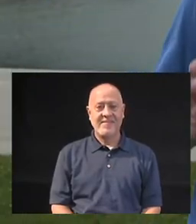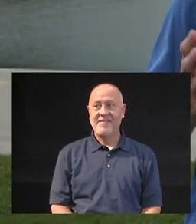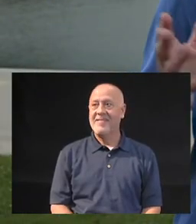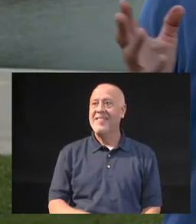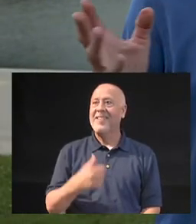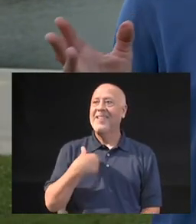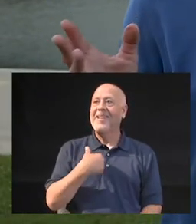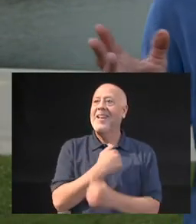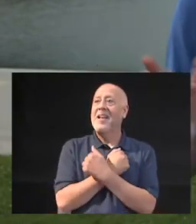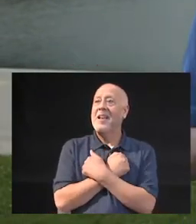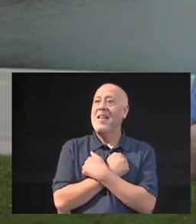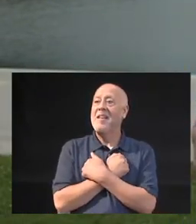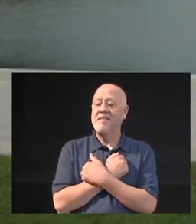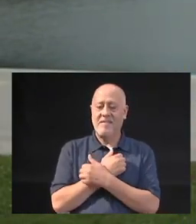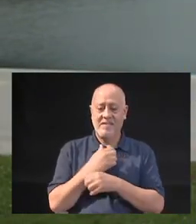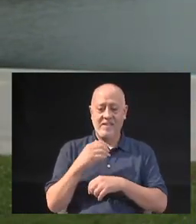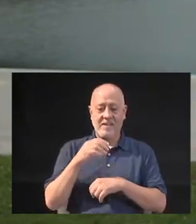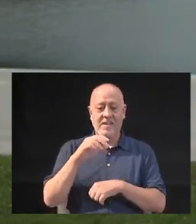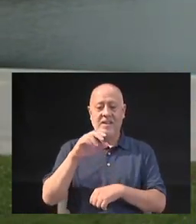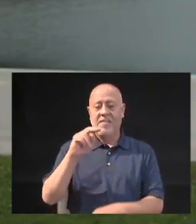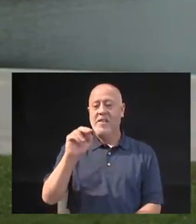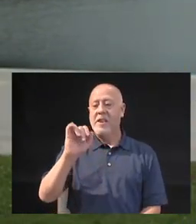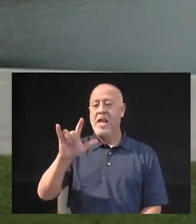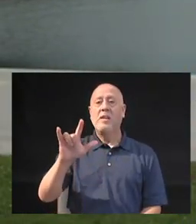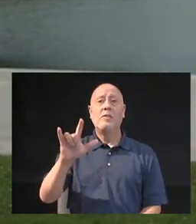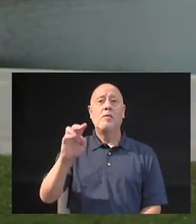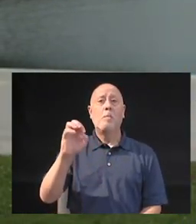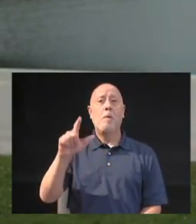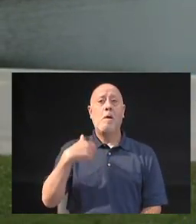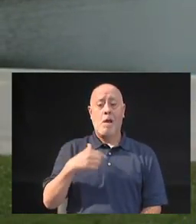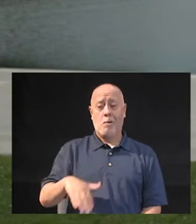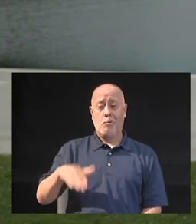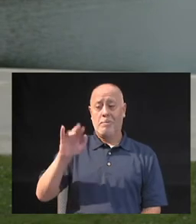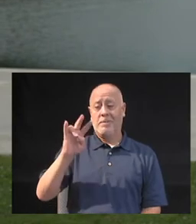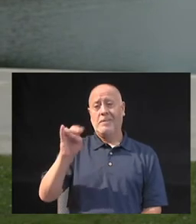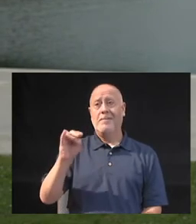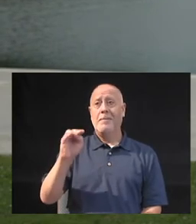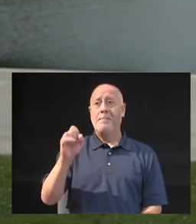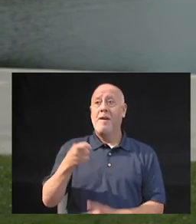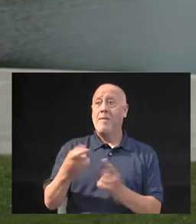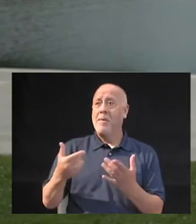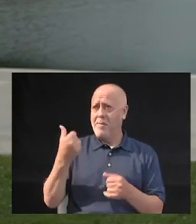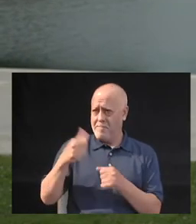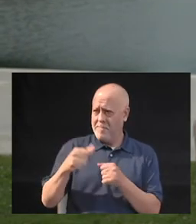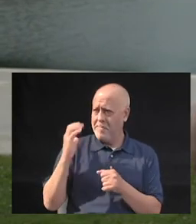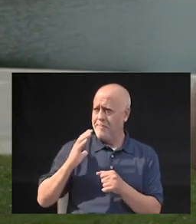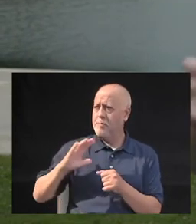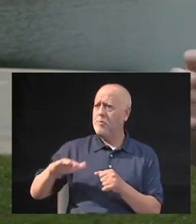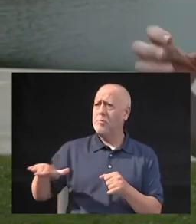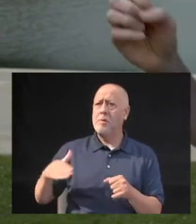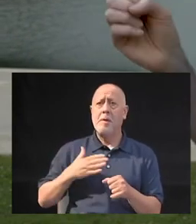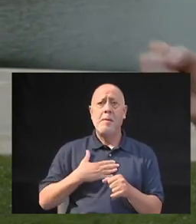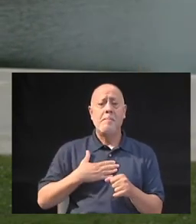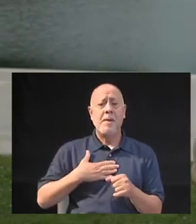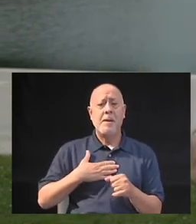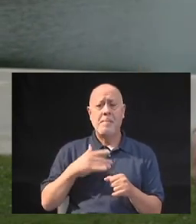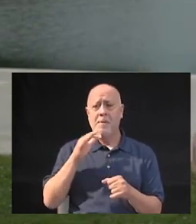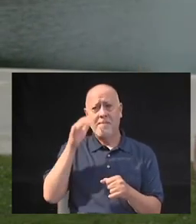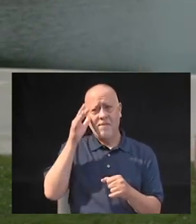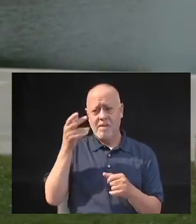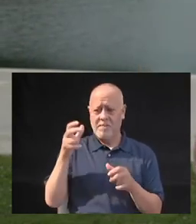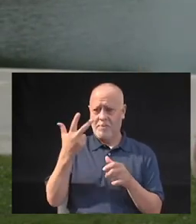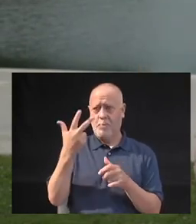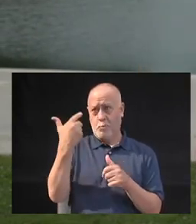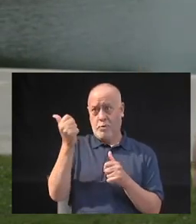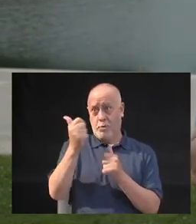I just love the National Mall. I grew up about 75 miles from here, and I remember as a child, my parents would take the three boys, throw them in the back